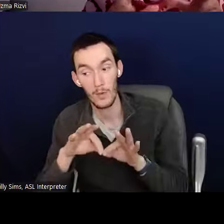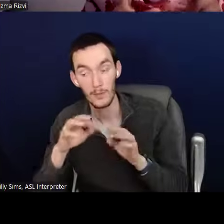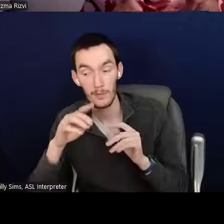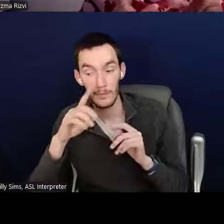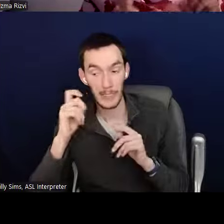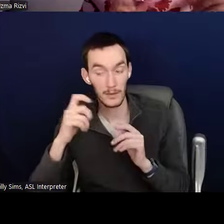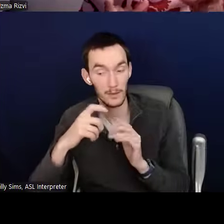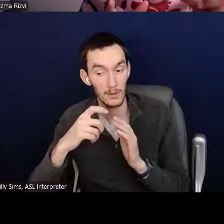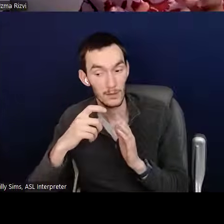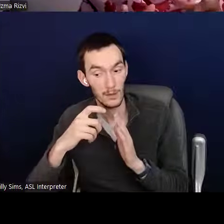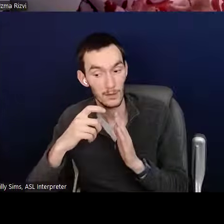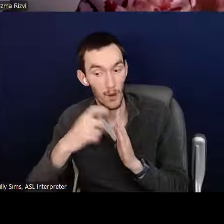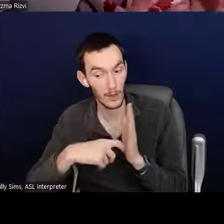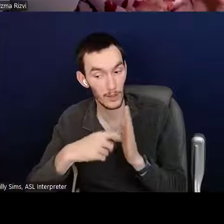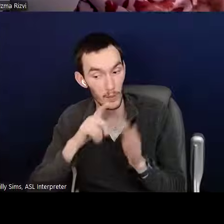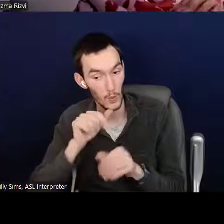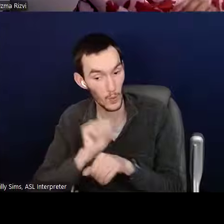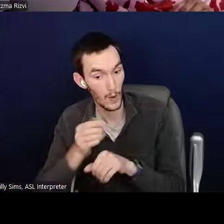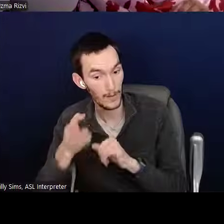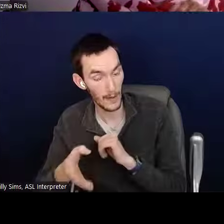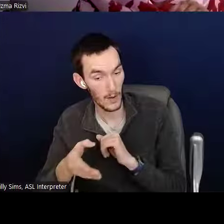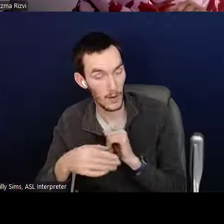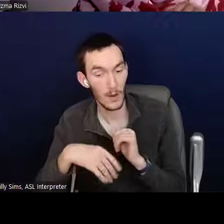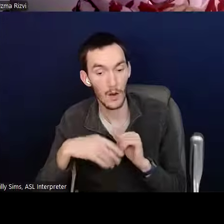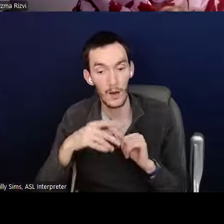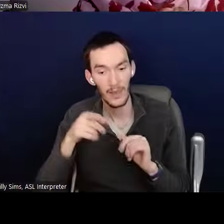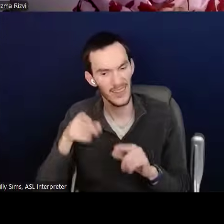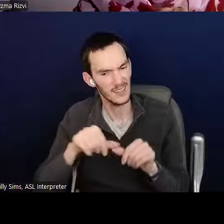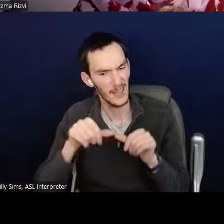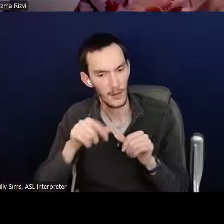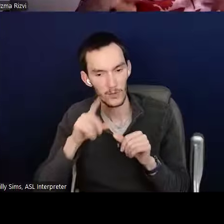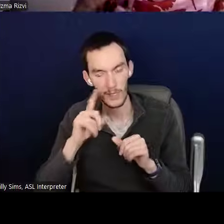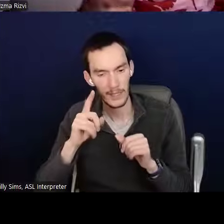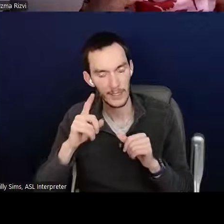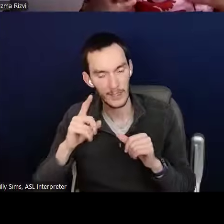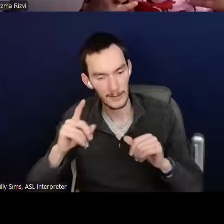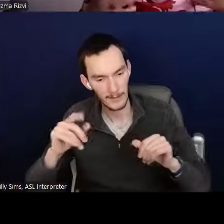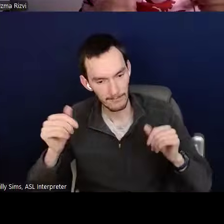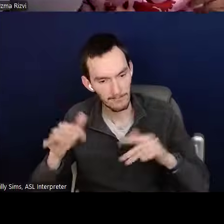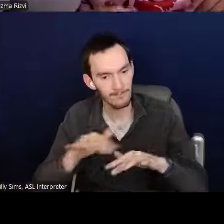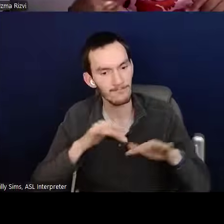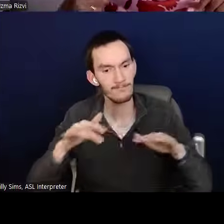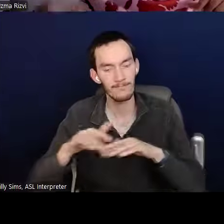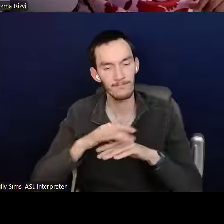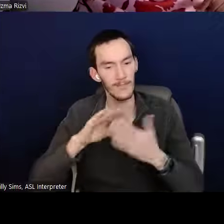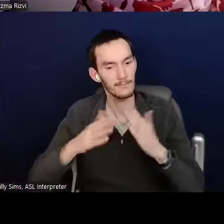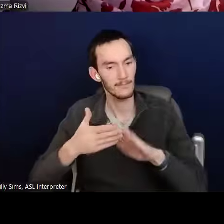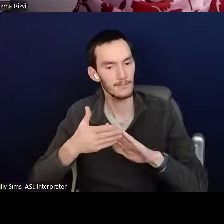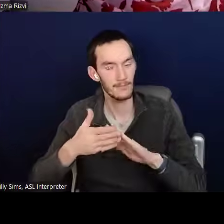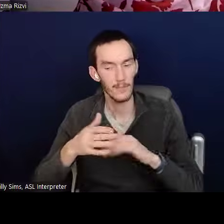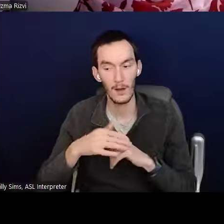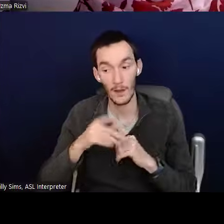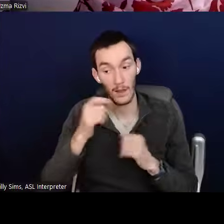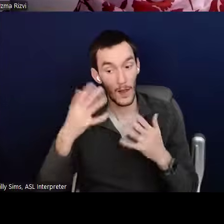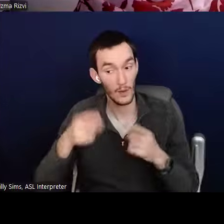archaeologists working at Mohenjo-Daro consider these areas to have been vibrant urban neighborhoods. There's a lot going on here. And it's one of these